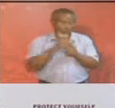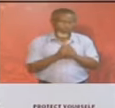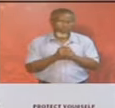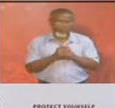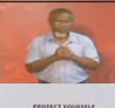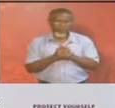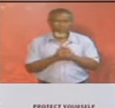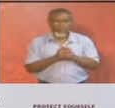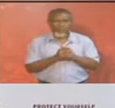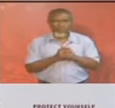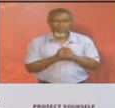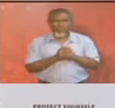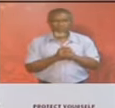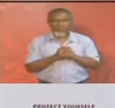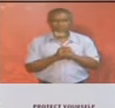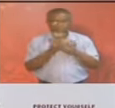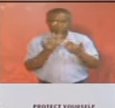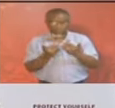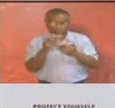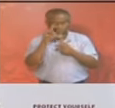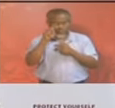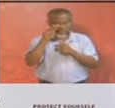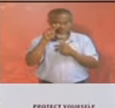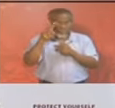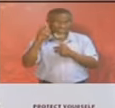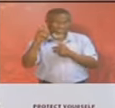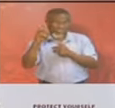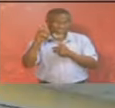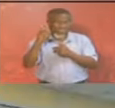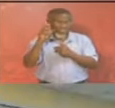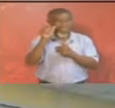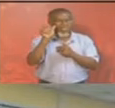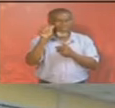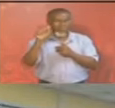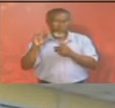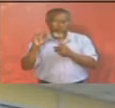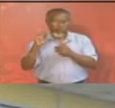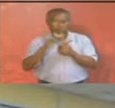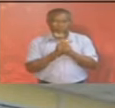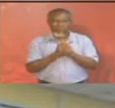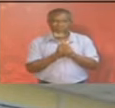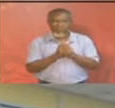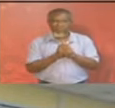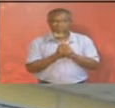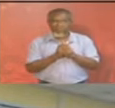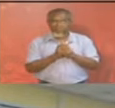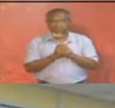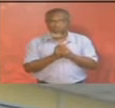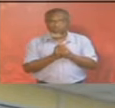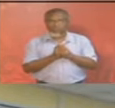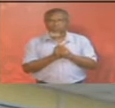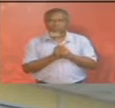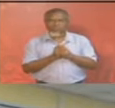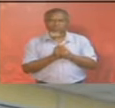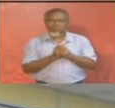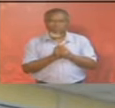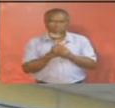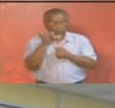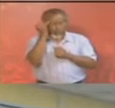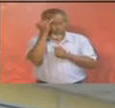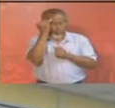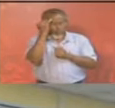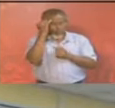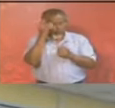Hi, good morning. Alicia Boucher from TV6 here. My first question is, I know, Dr. Hines, you would have stated